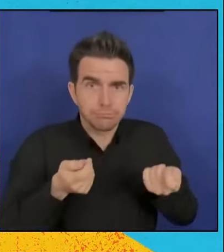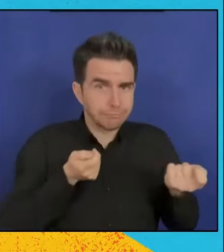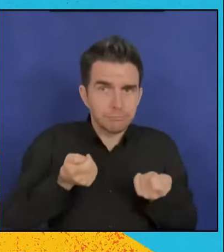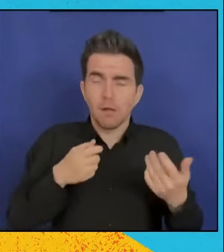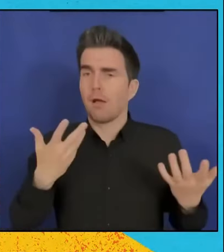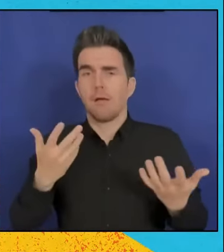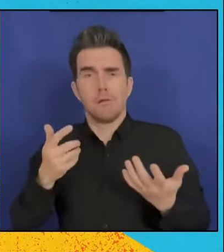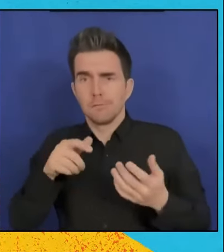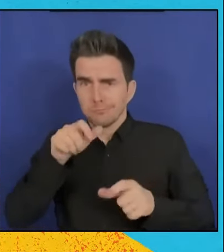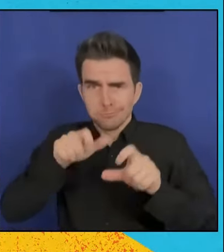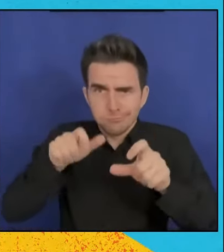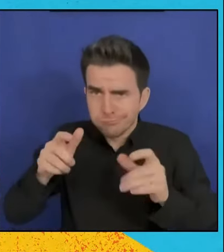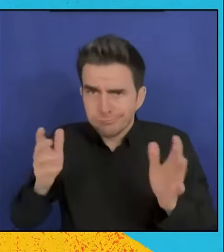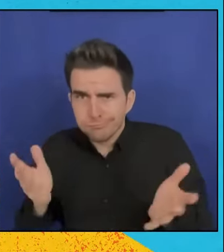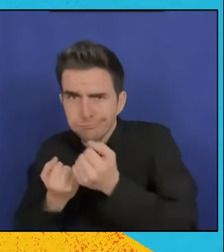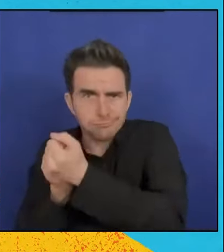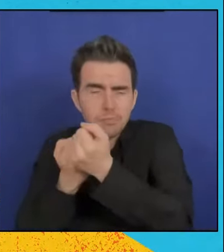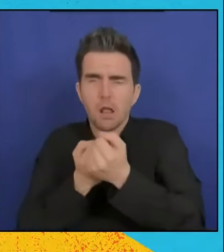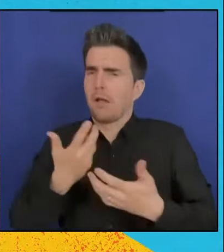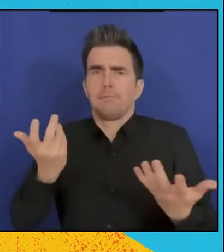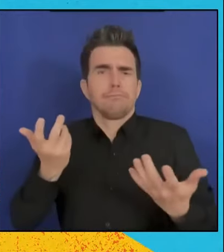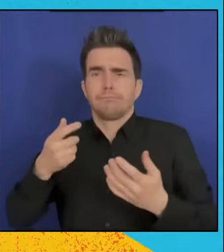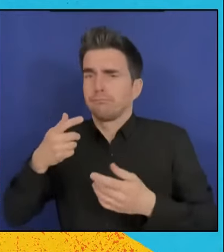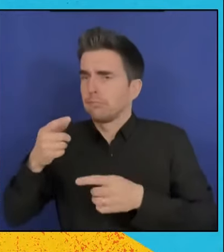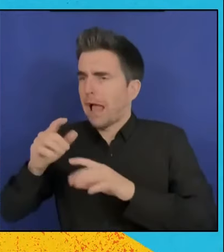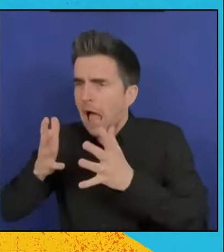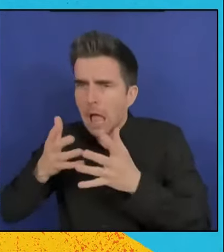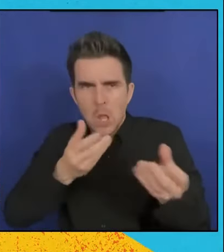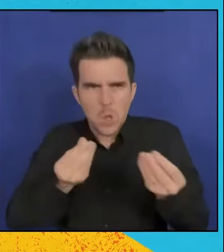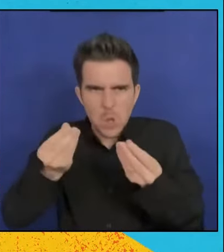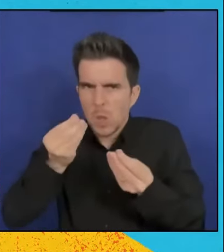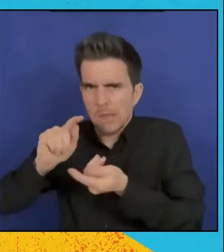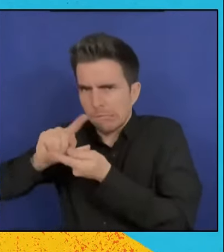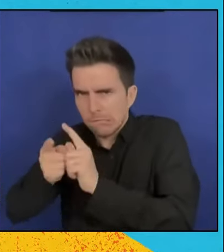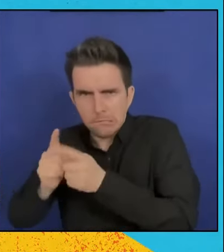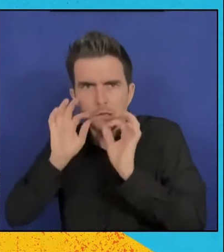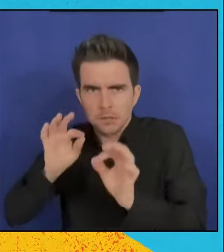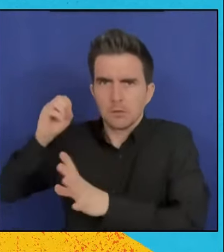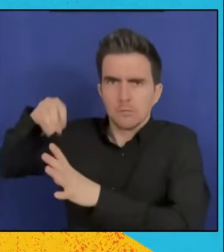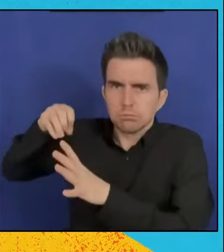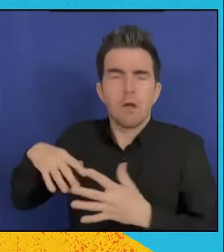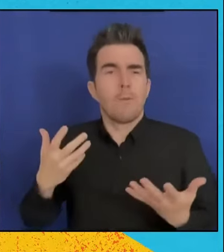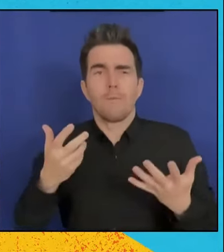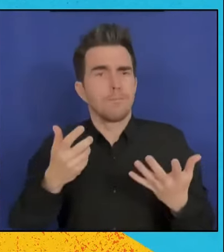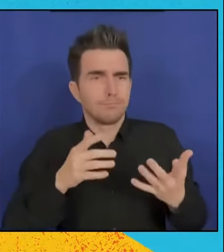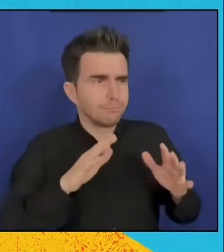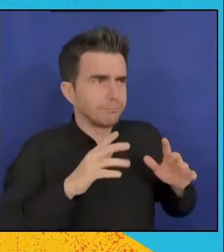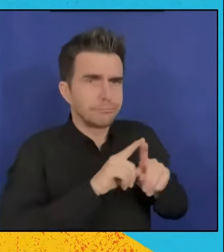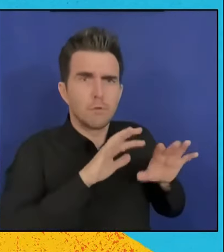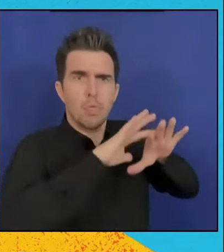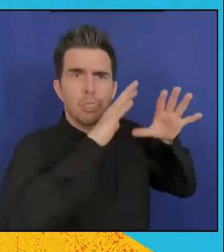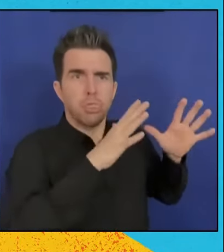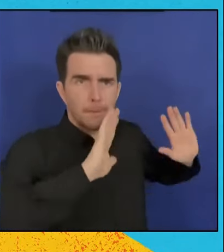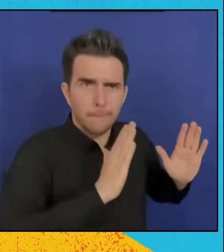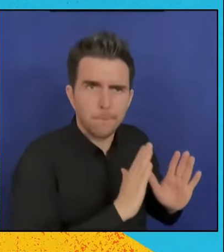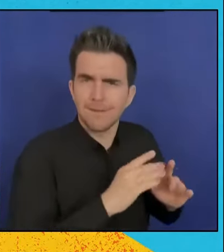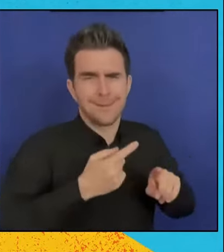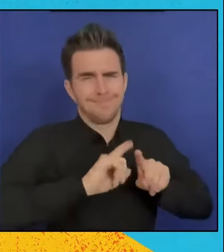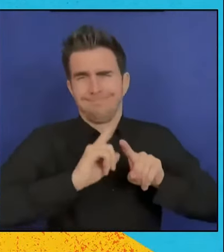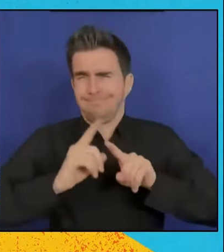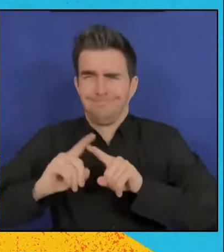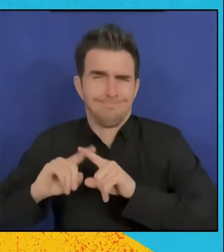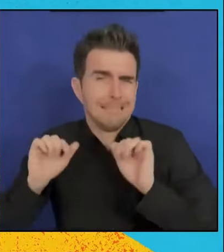try and create precisely the means by which we can connect to those of you who are already leading the change. And